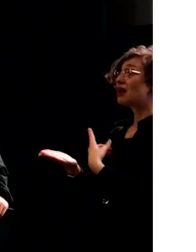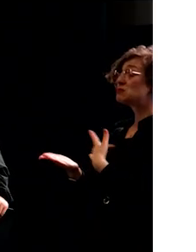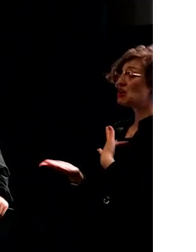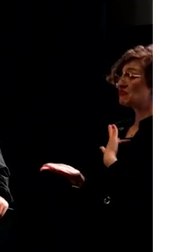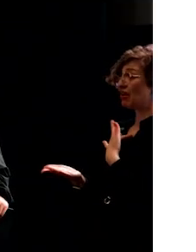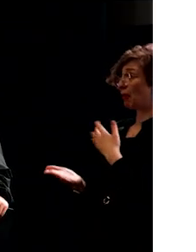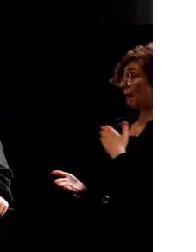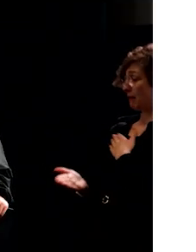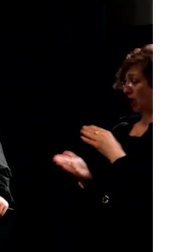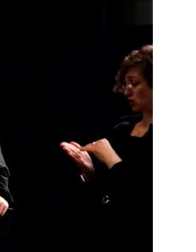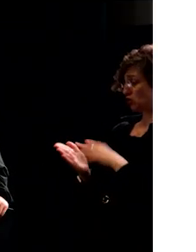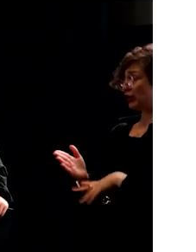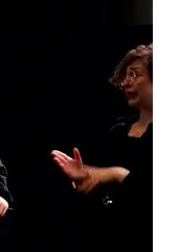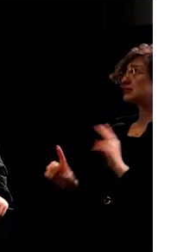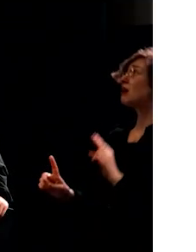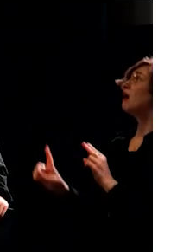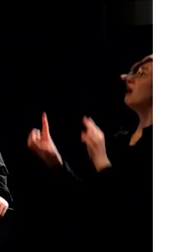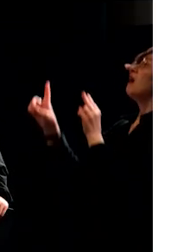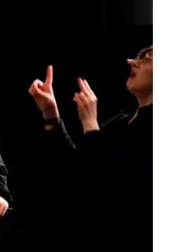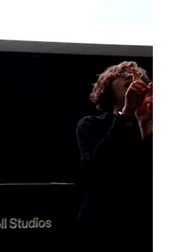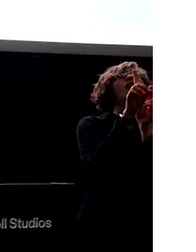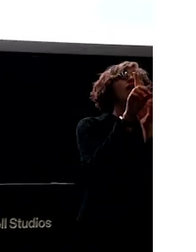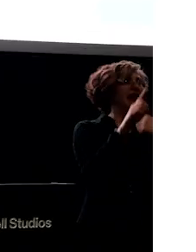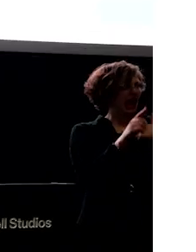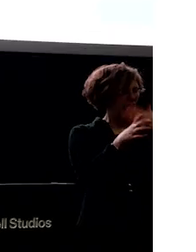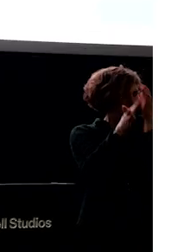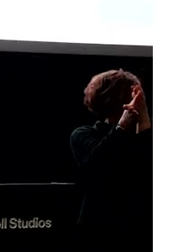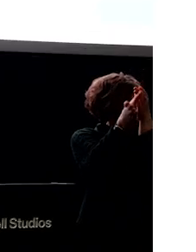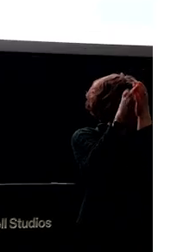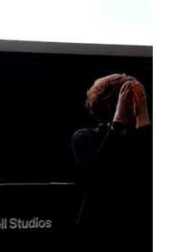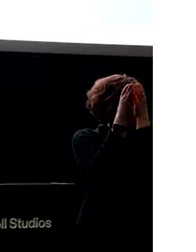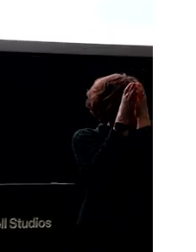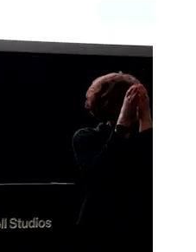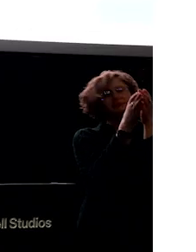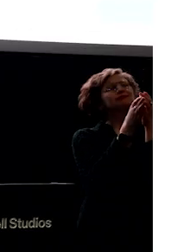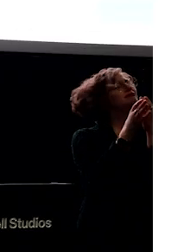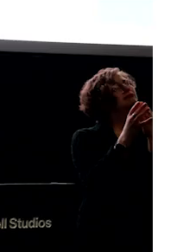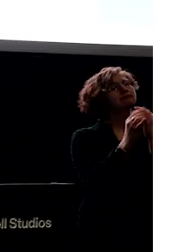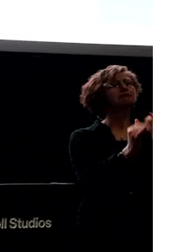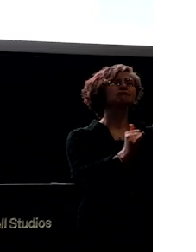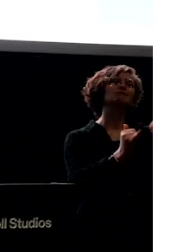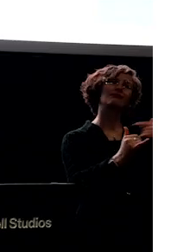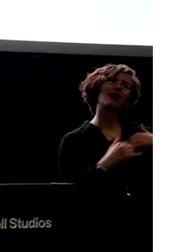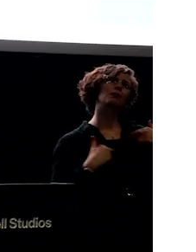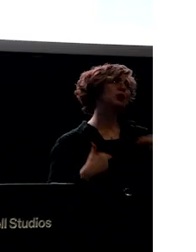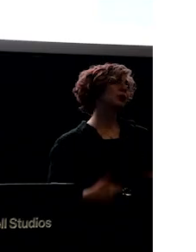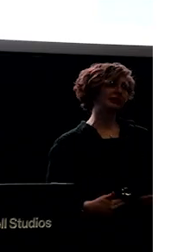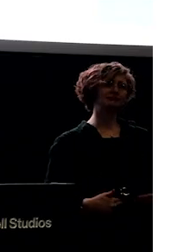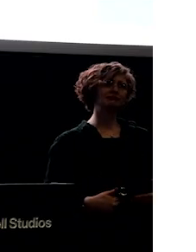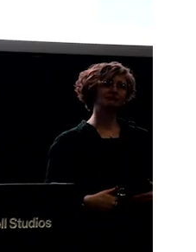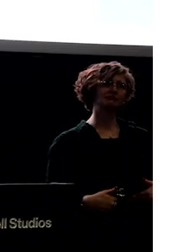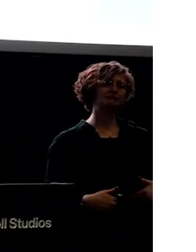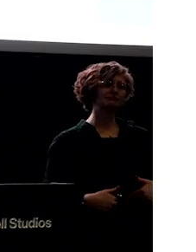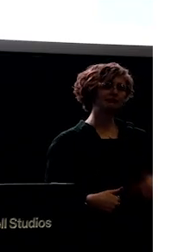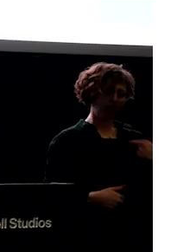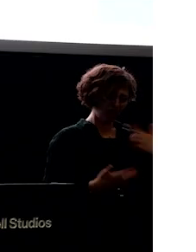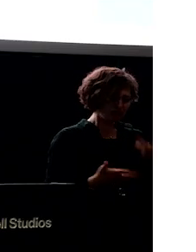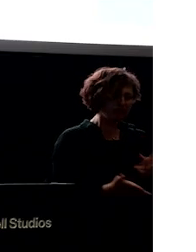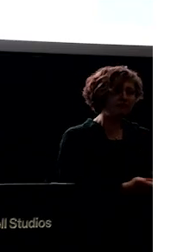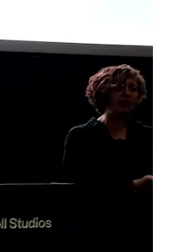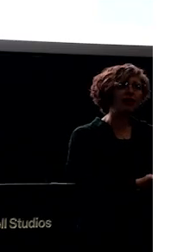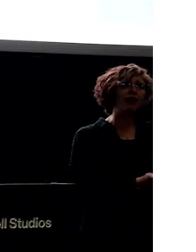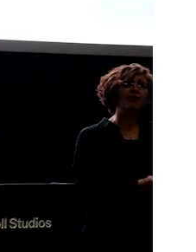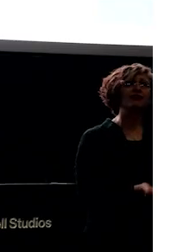on a pedestal, like I know more than they do. I'm just as human as you are. I've also failed. I was also a